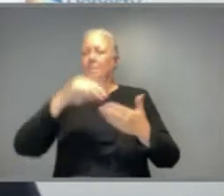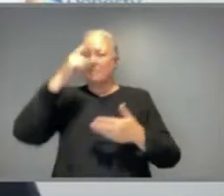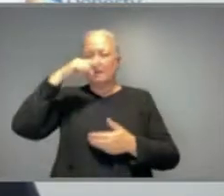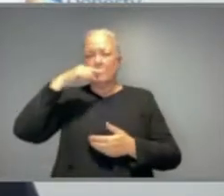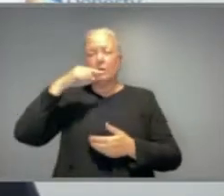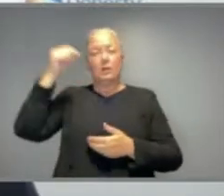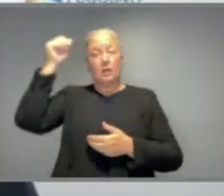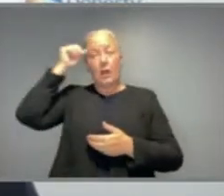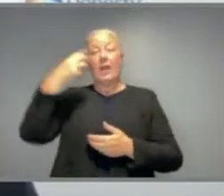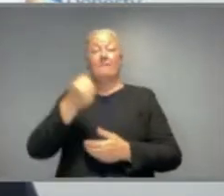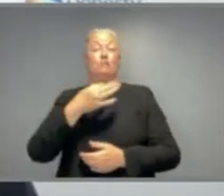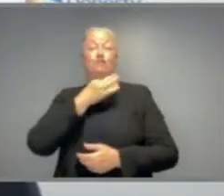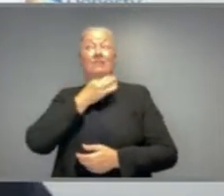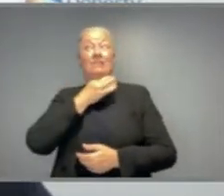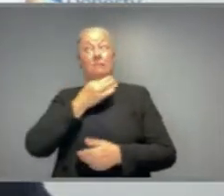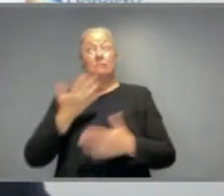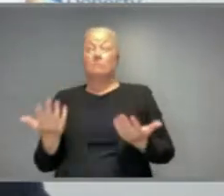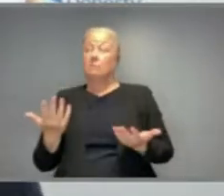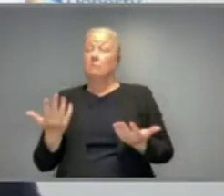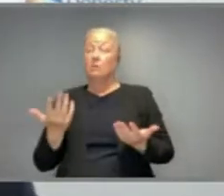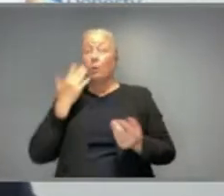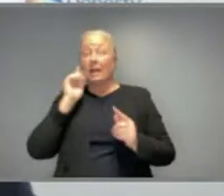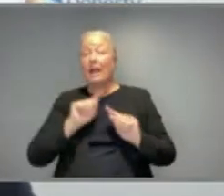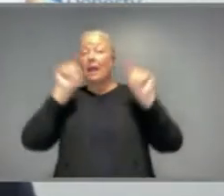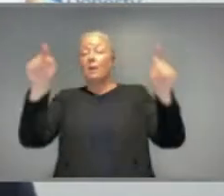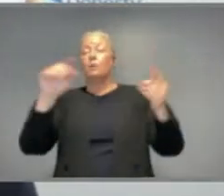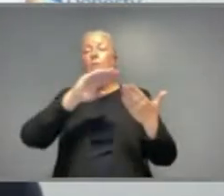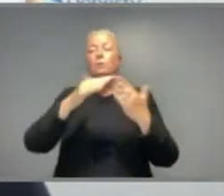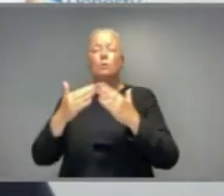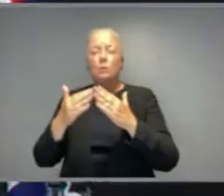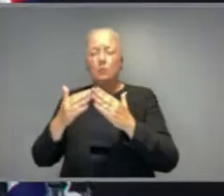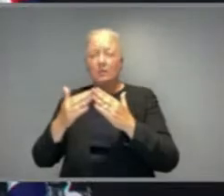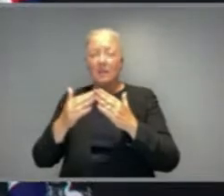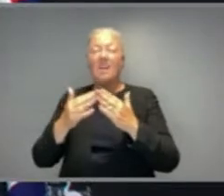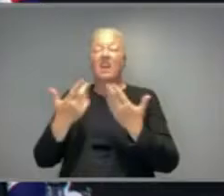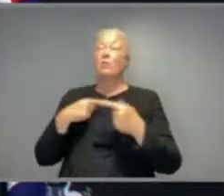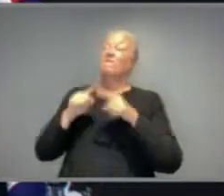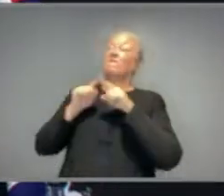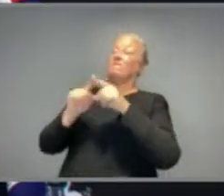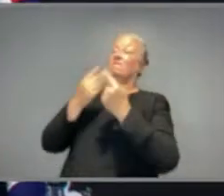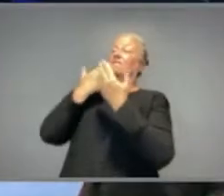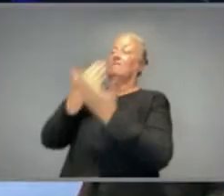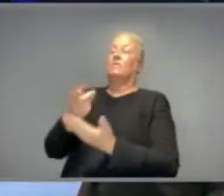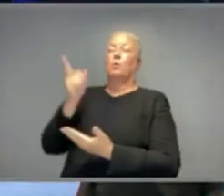out there and they'll be implemented according to public health orders at the time. Thank you.